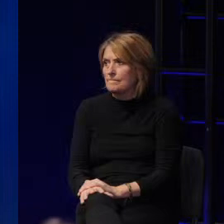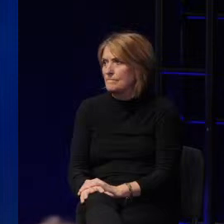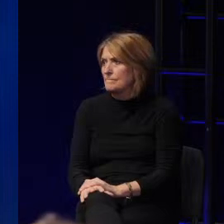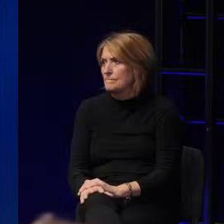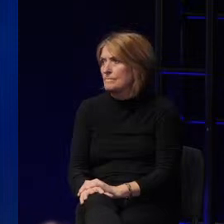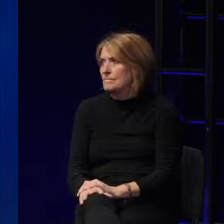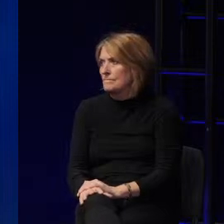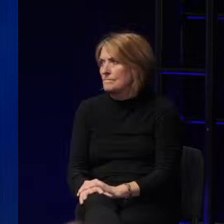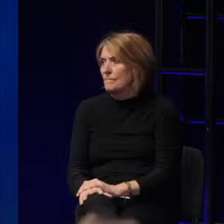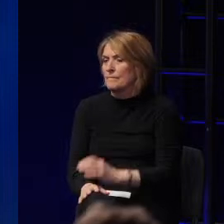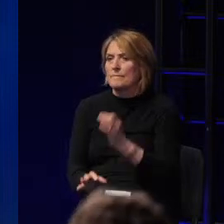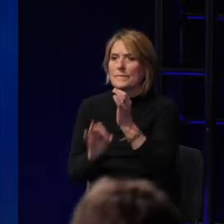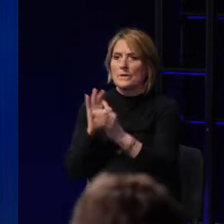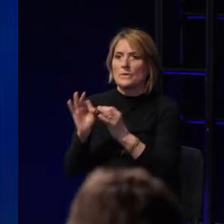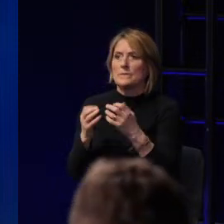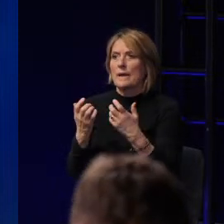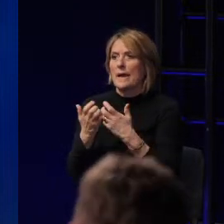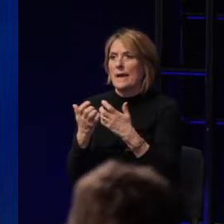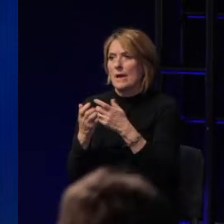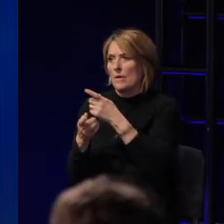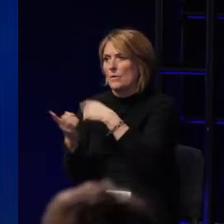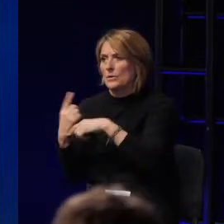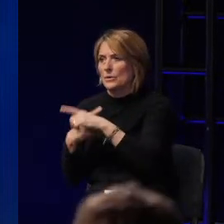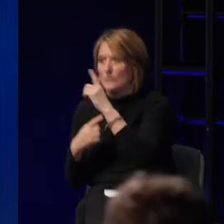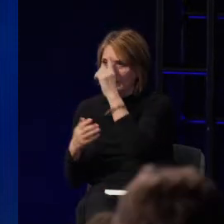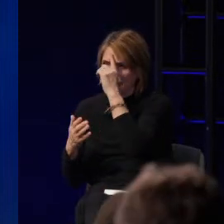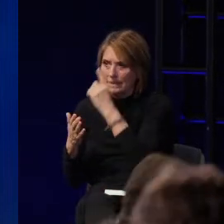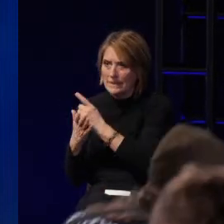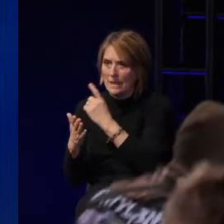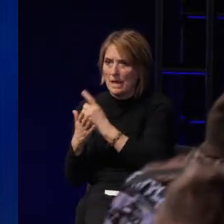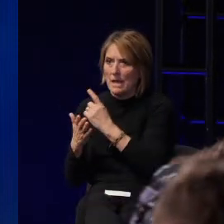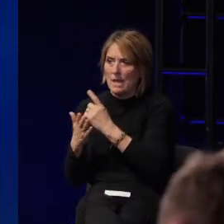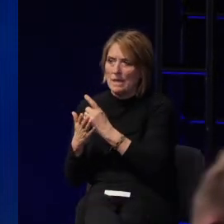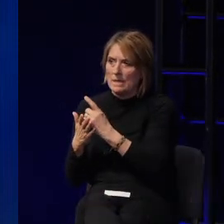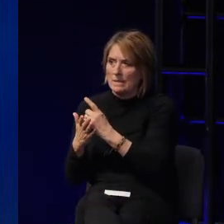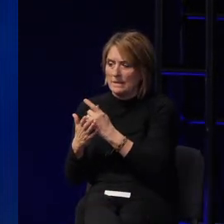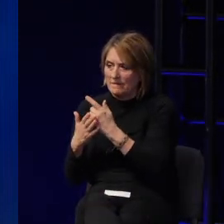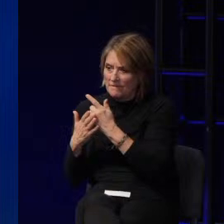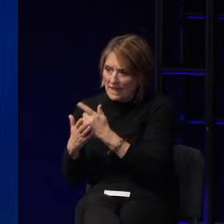So my question is, like, how do you guys decide the look of the film